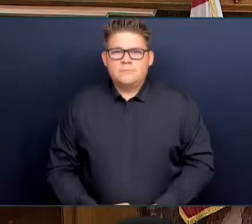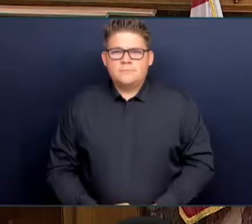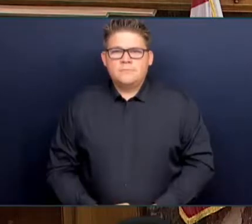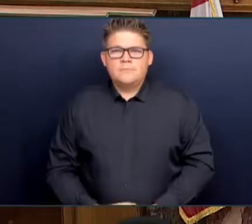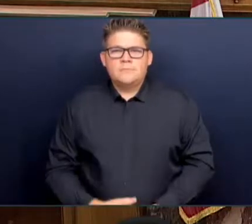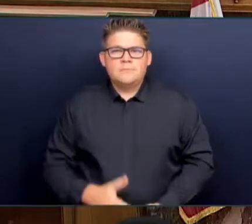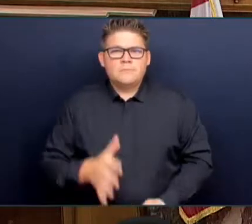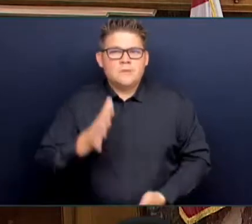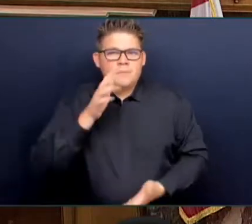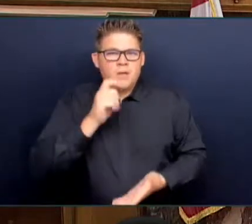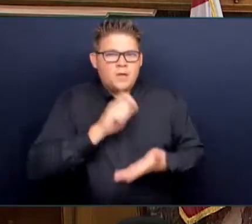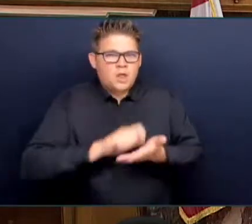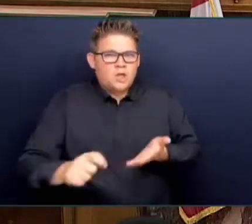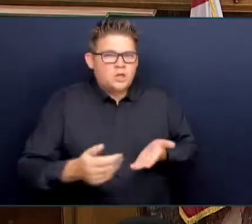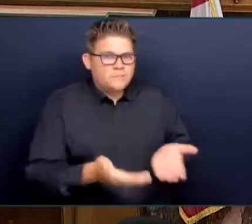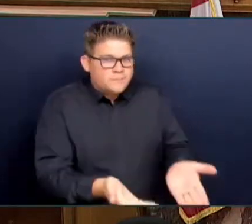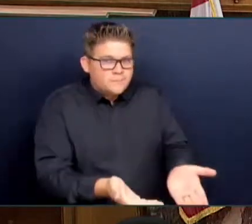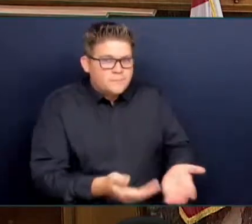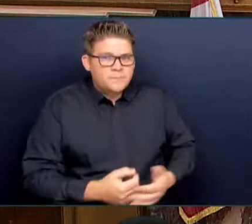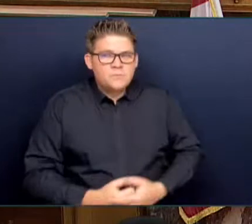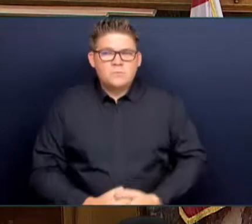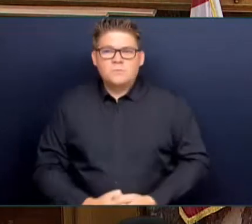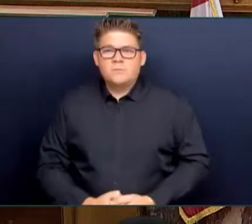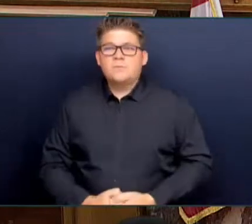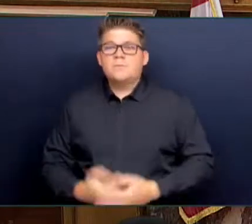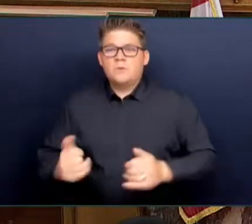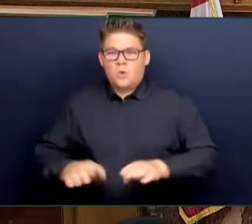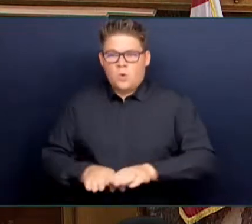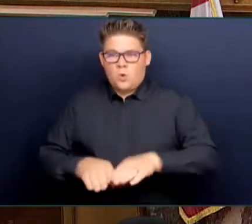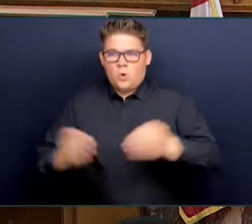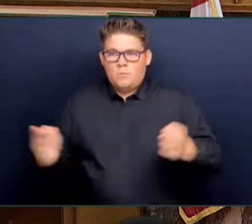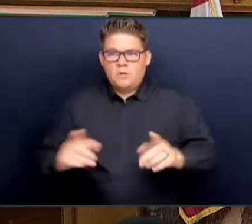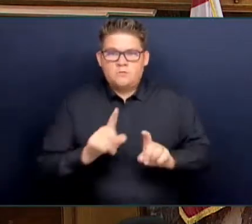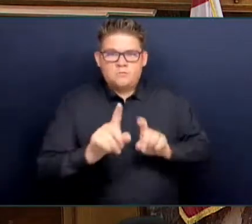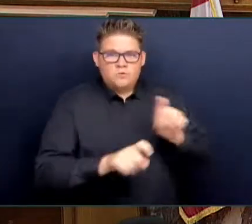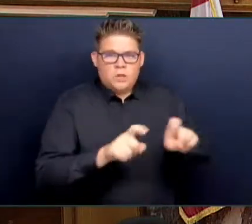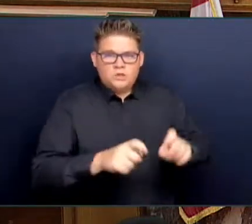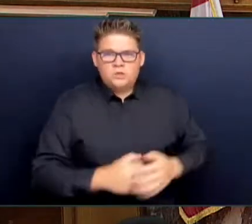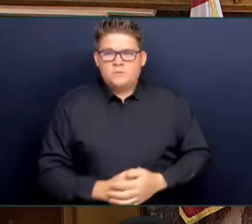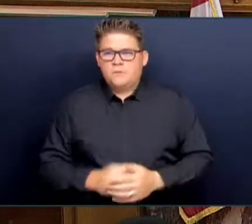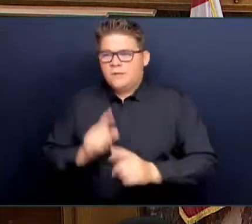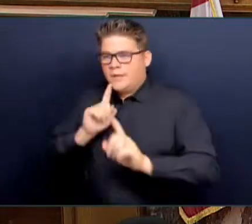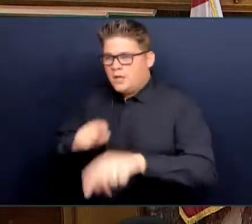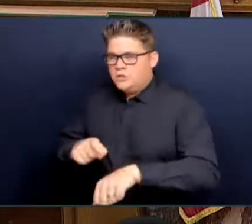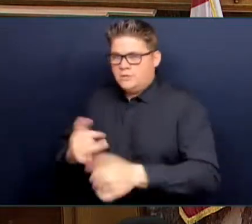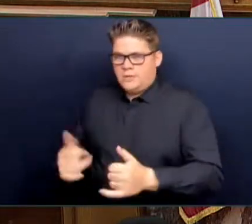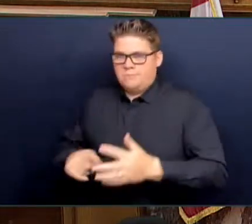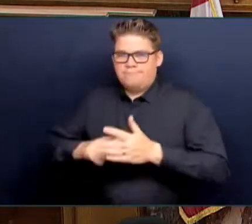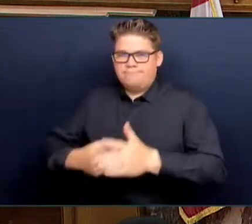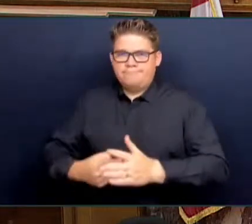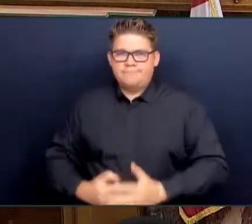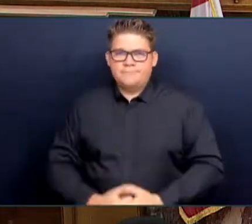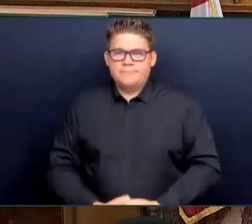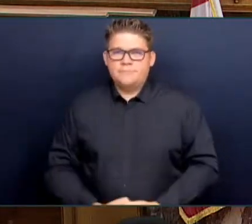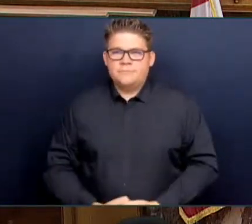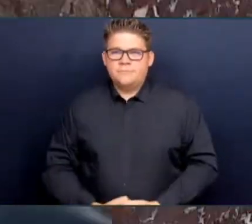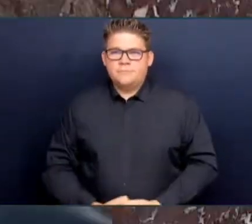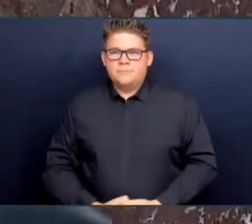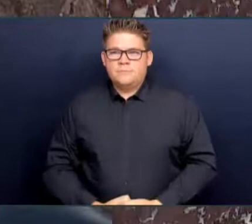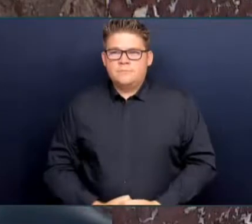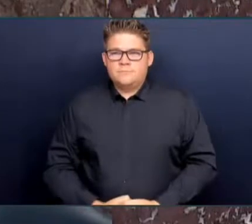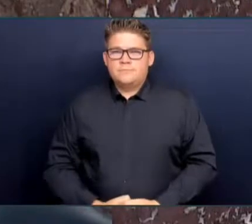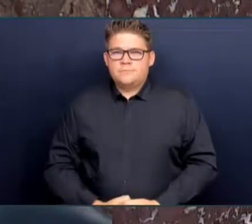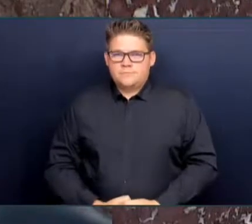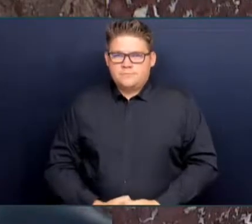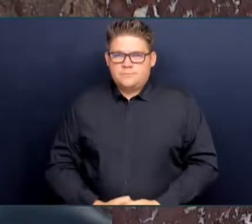Oral questions by members. Leader of the Official Opposition. Thank you, Mr. Speaker. Mr. Speaker, as I've spoken to thousands of